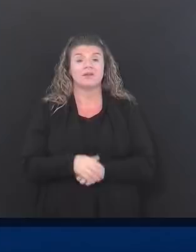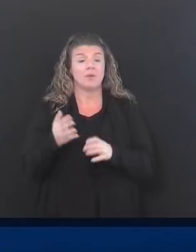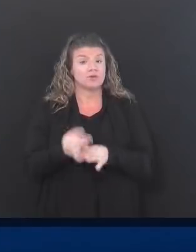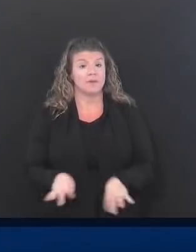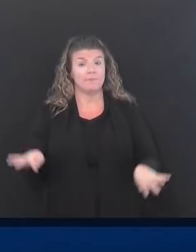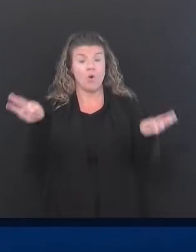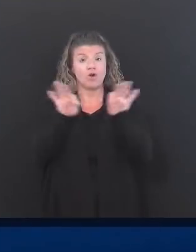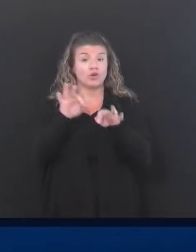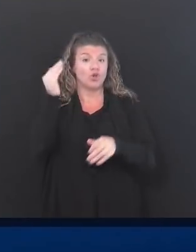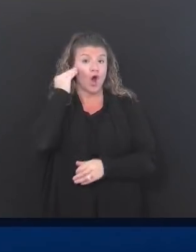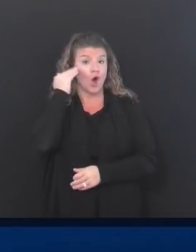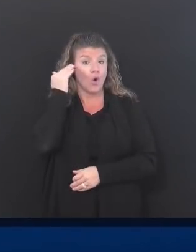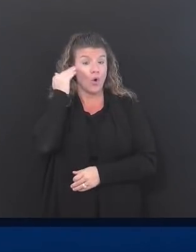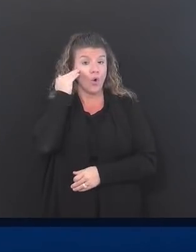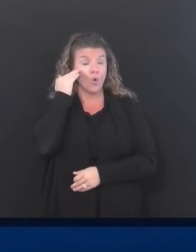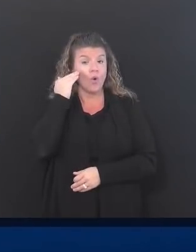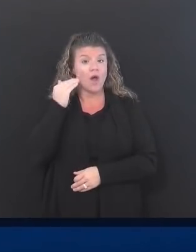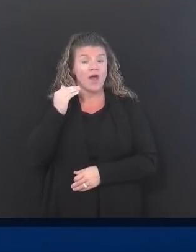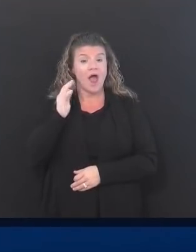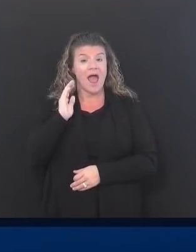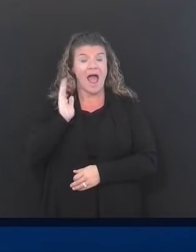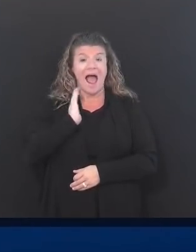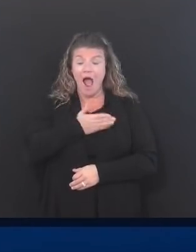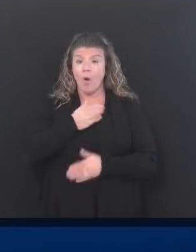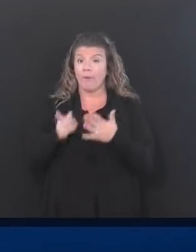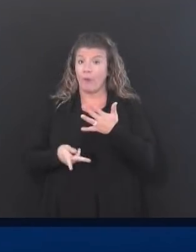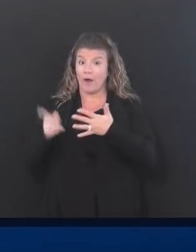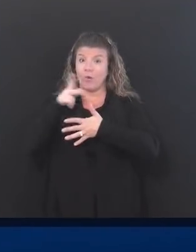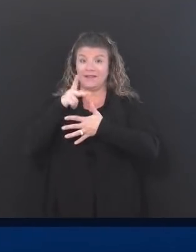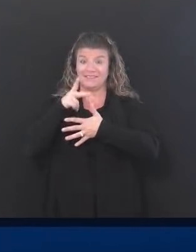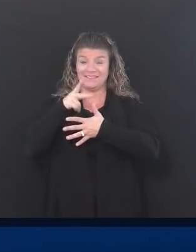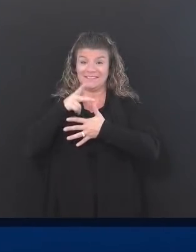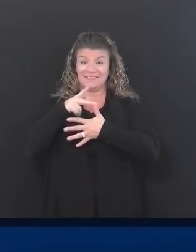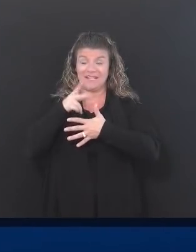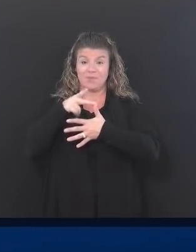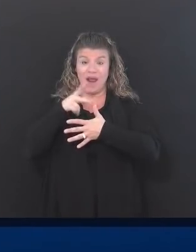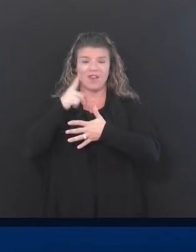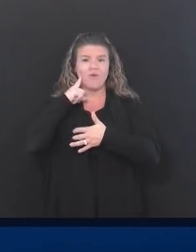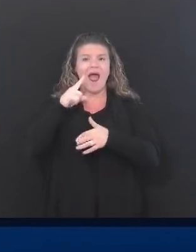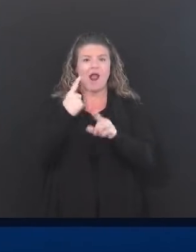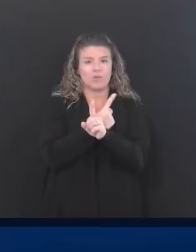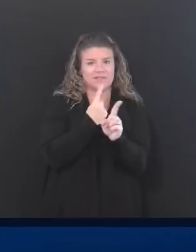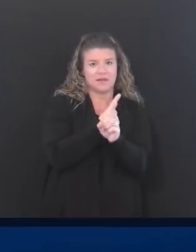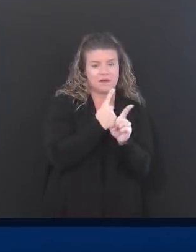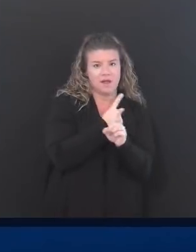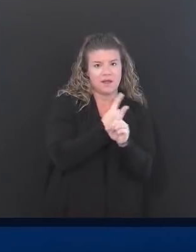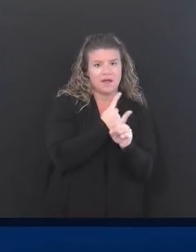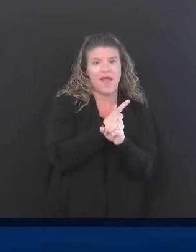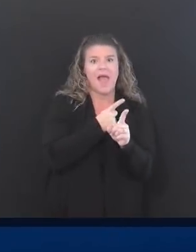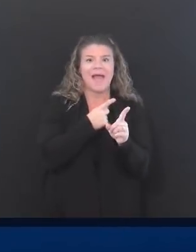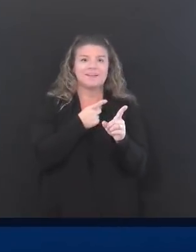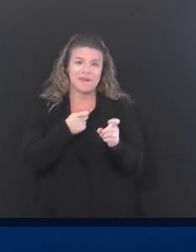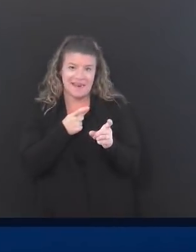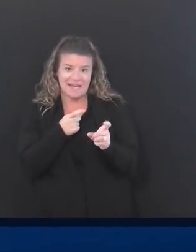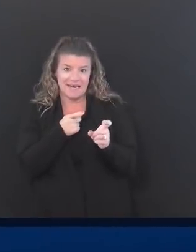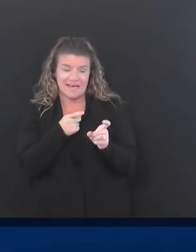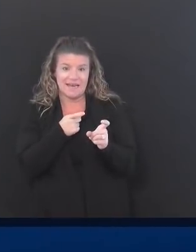note that there are a couple of priorities with data. There's the priority both of accuracy and the priority of speed,